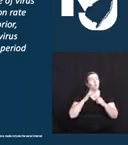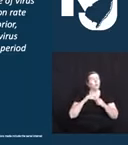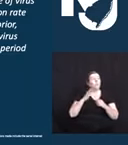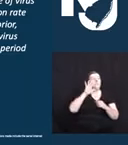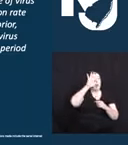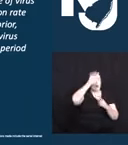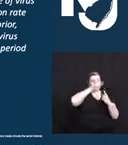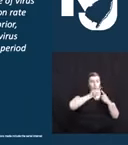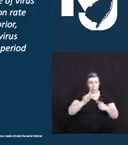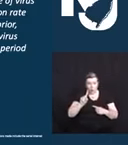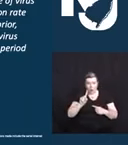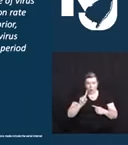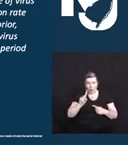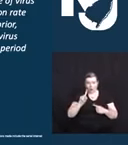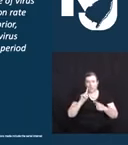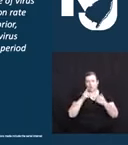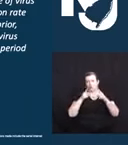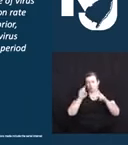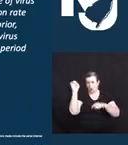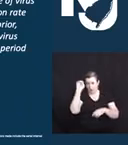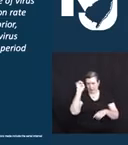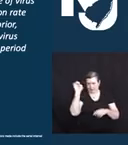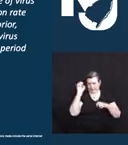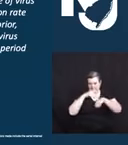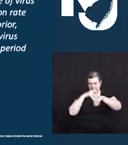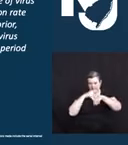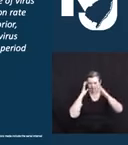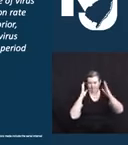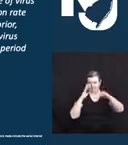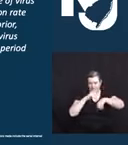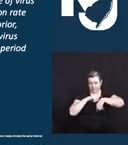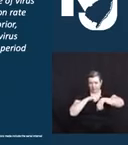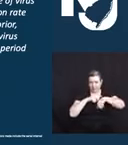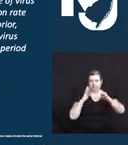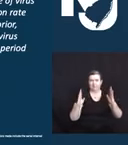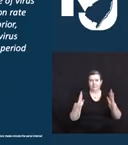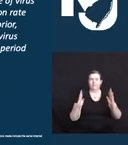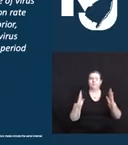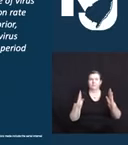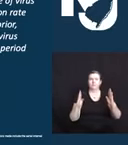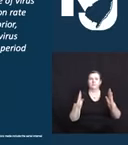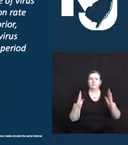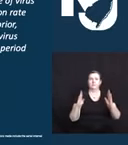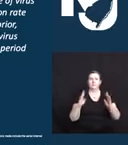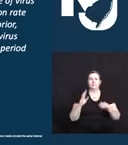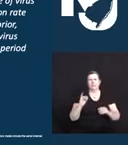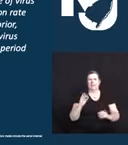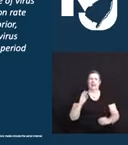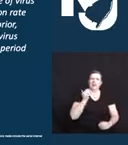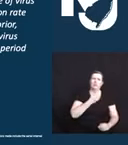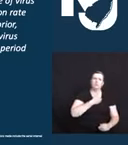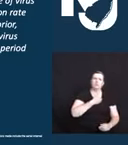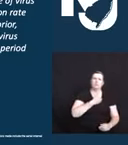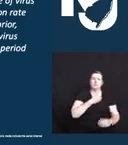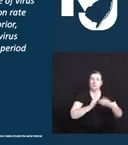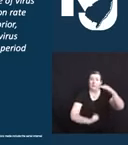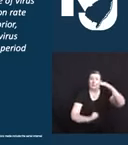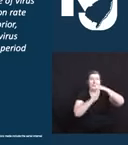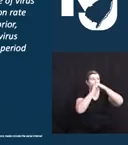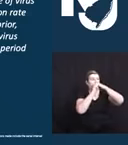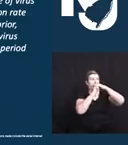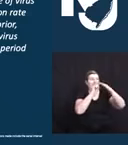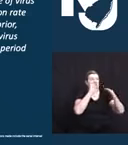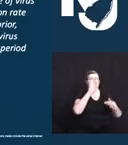Tuesday, upon reflection was our peak. And so that's sort of where you saw the break point.